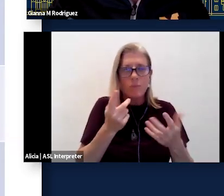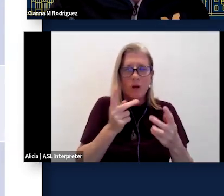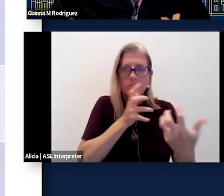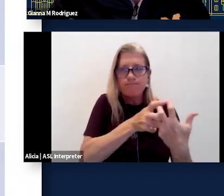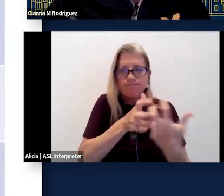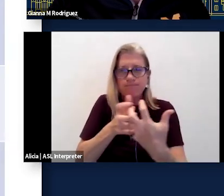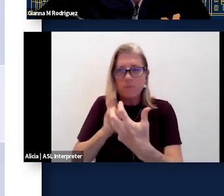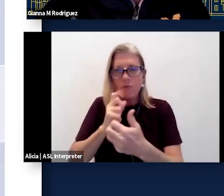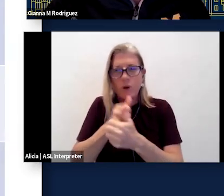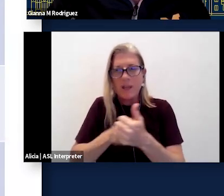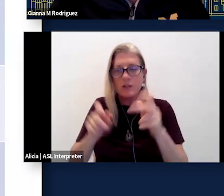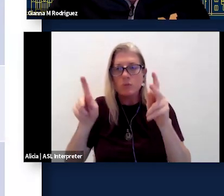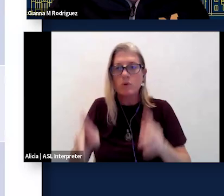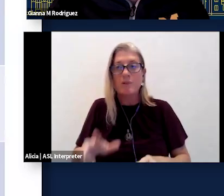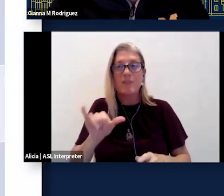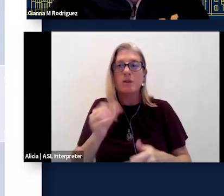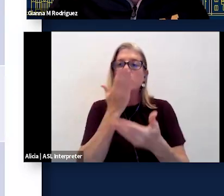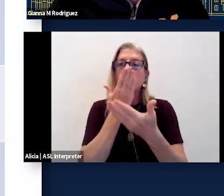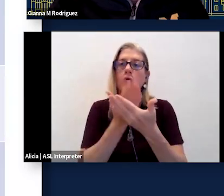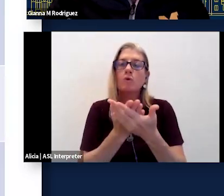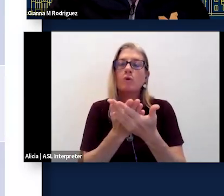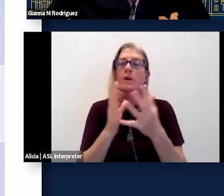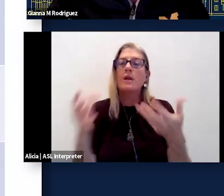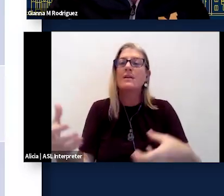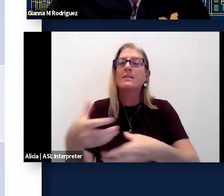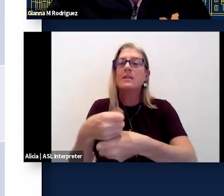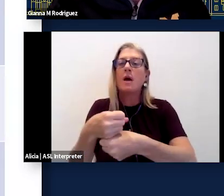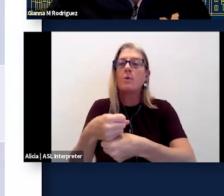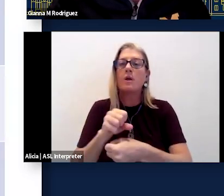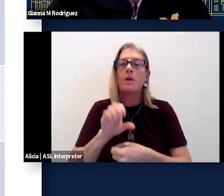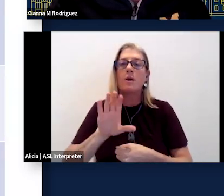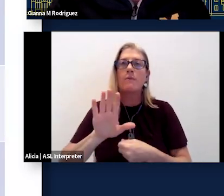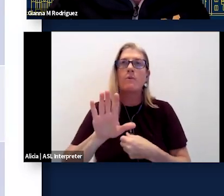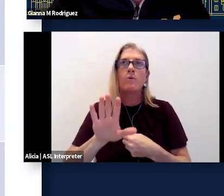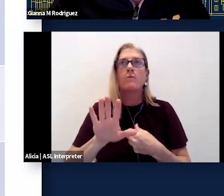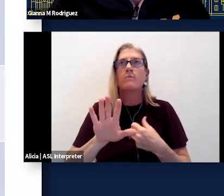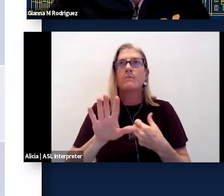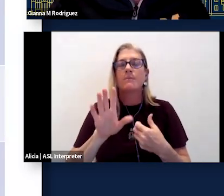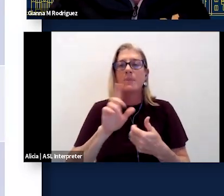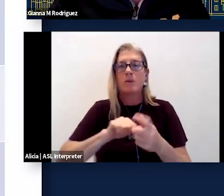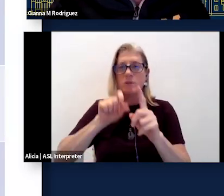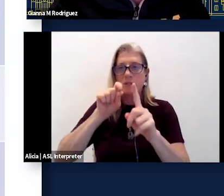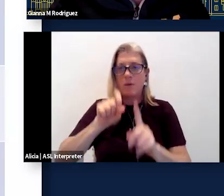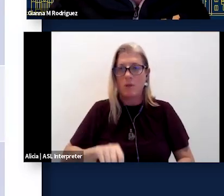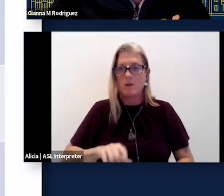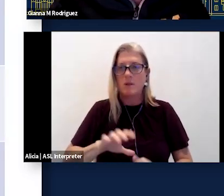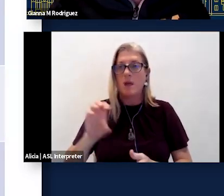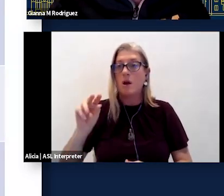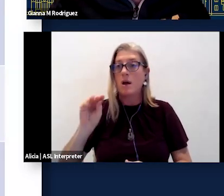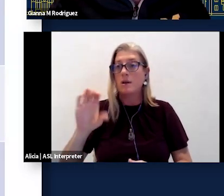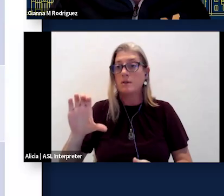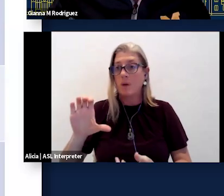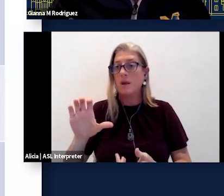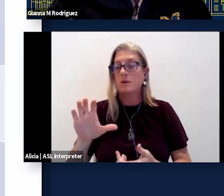So this is just a good summary of what these stimulants and osmotic